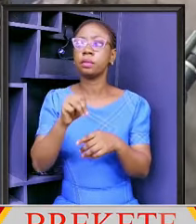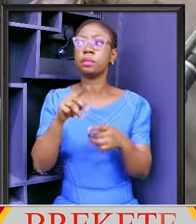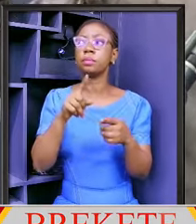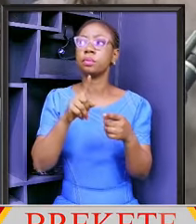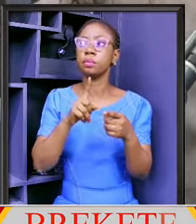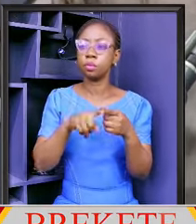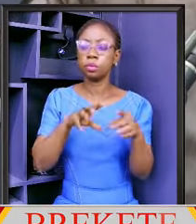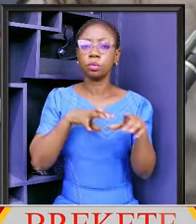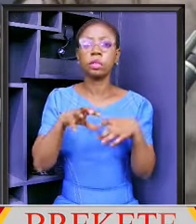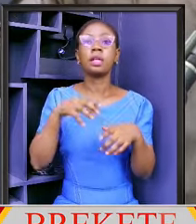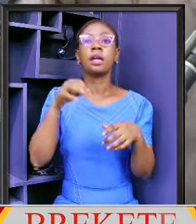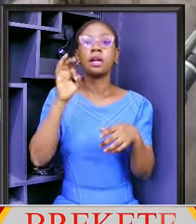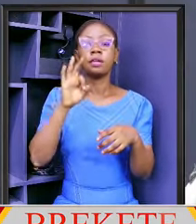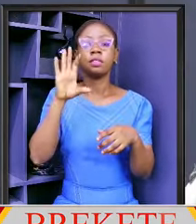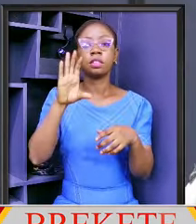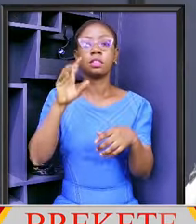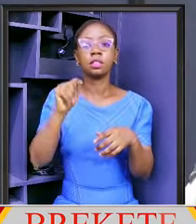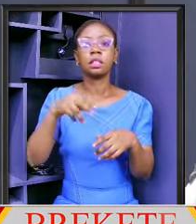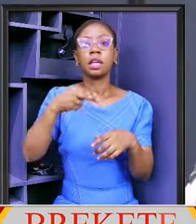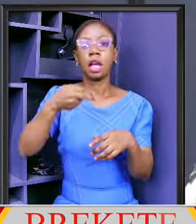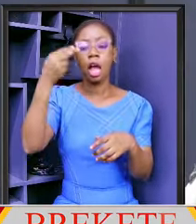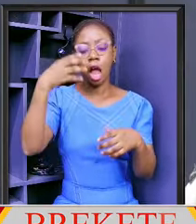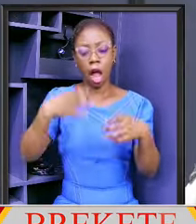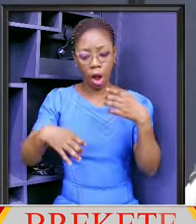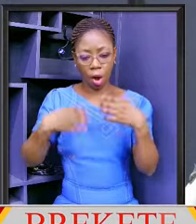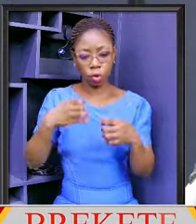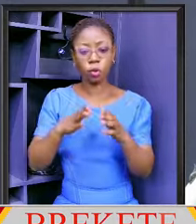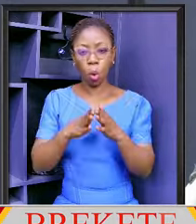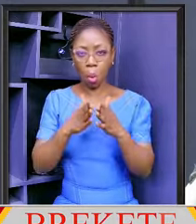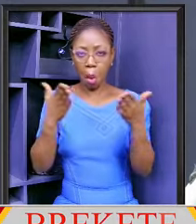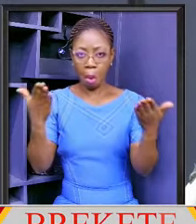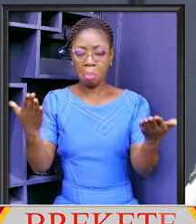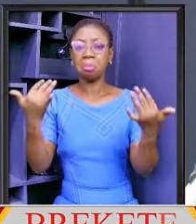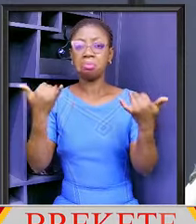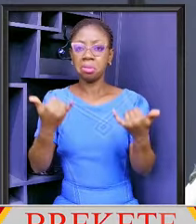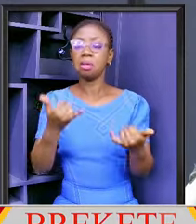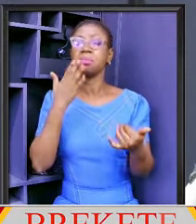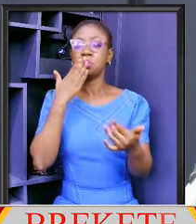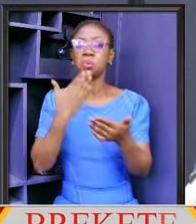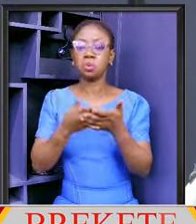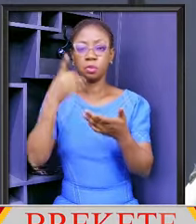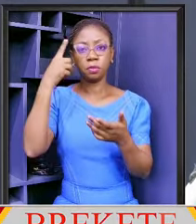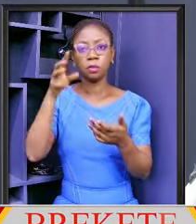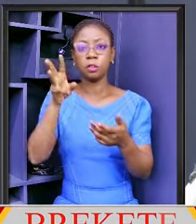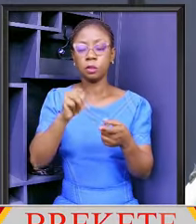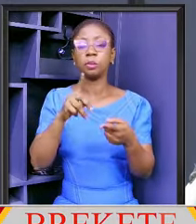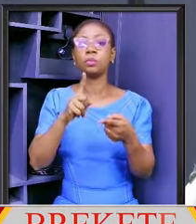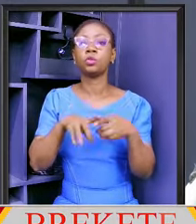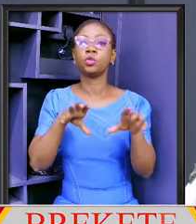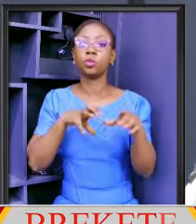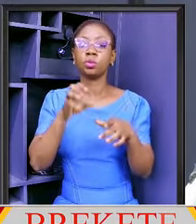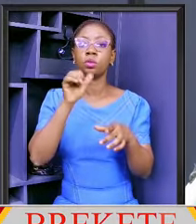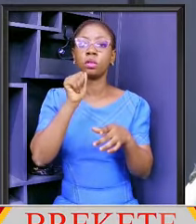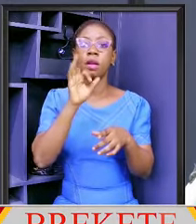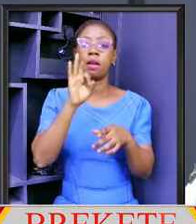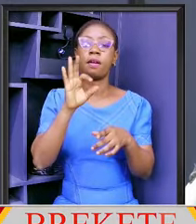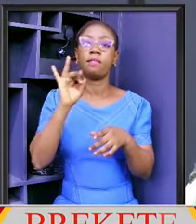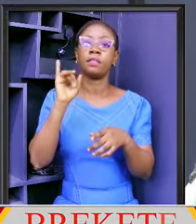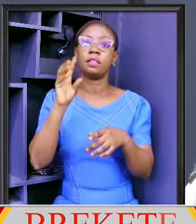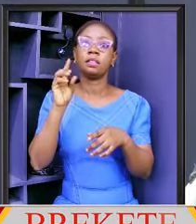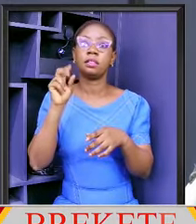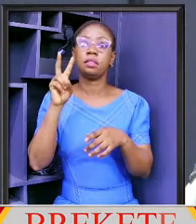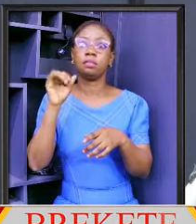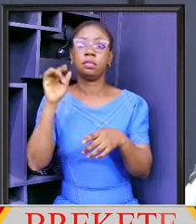just opened now, FCT High Court. It would be very good for them. May them do their affidavit. May they write letter of complaint. If they